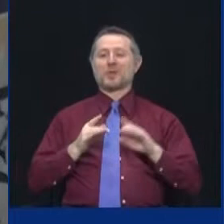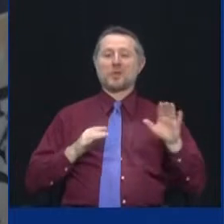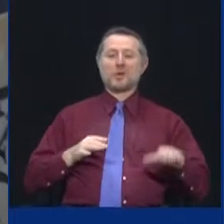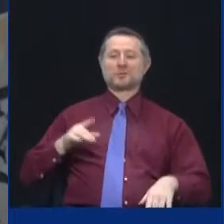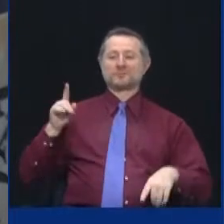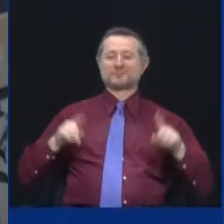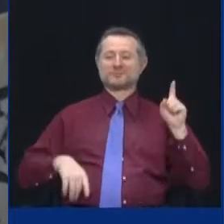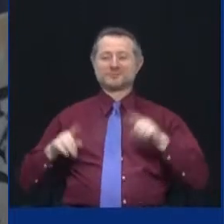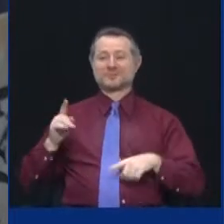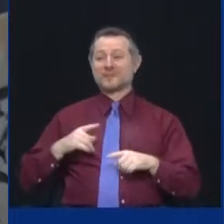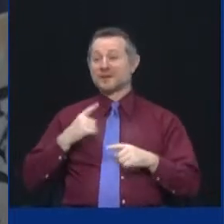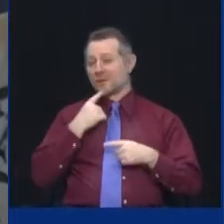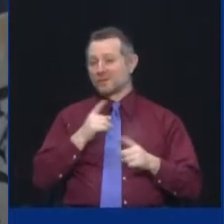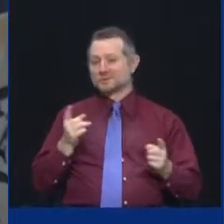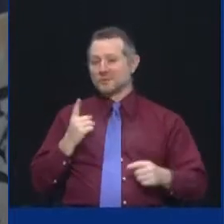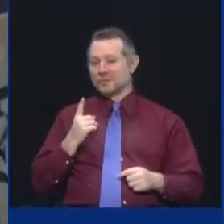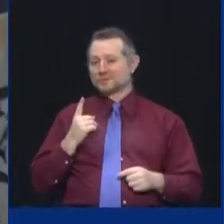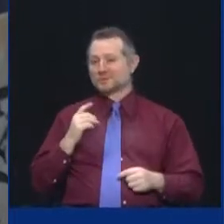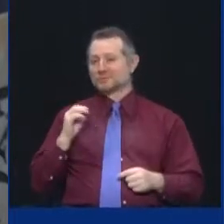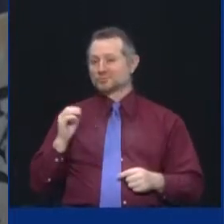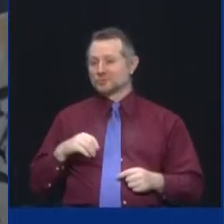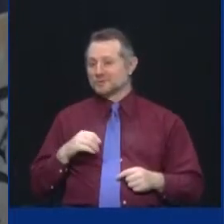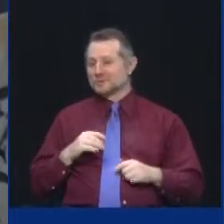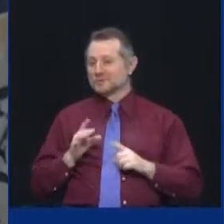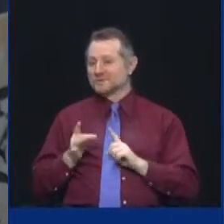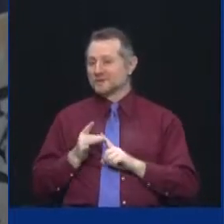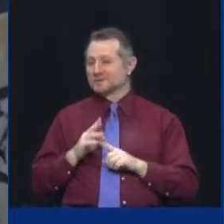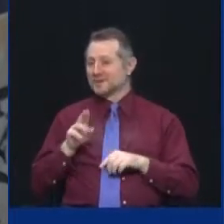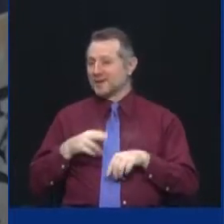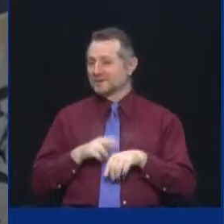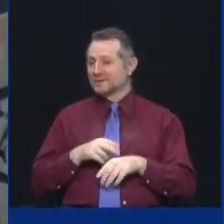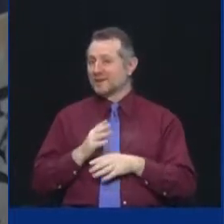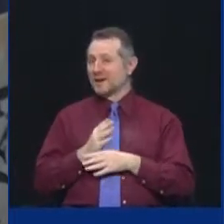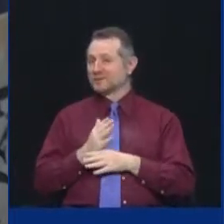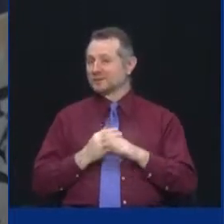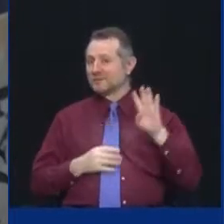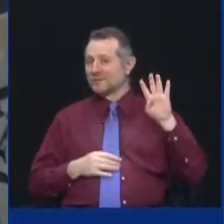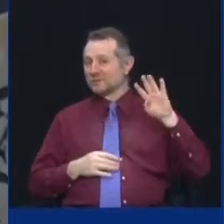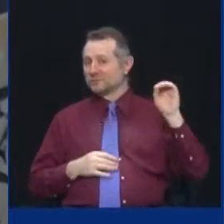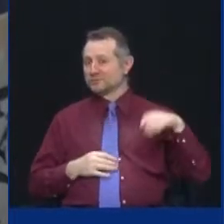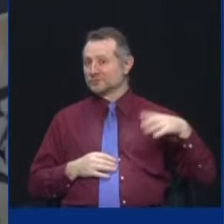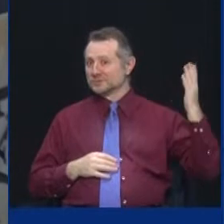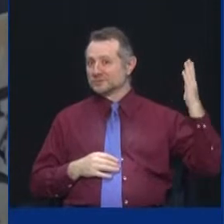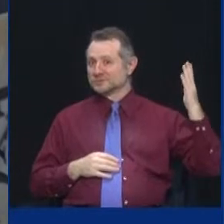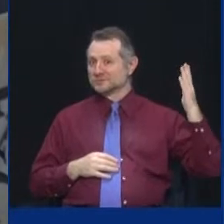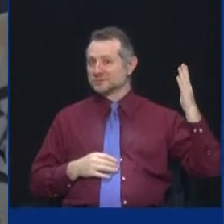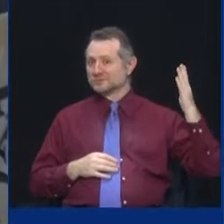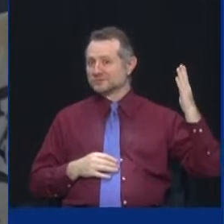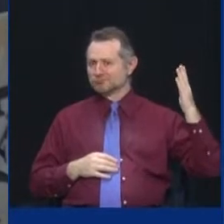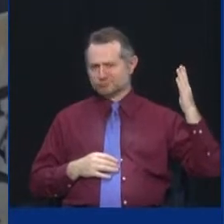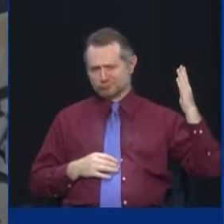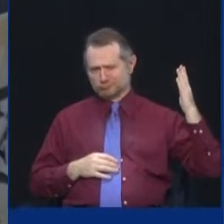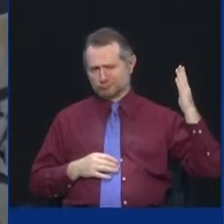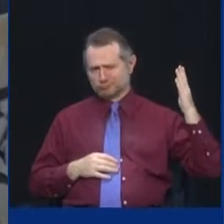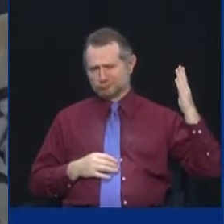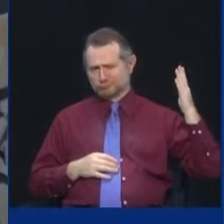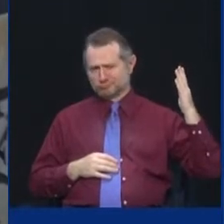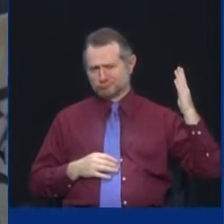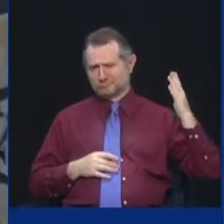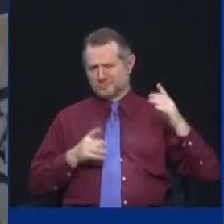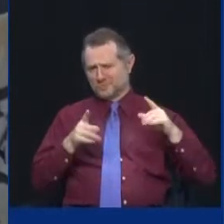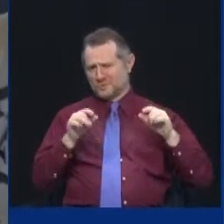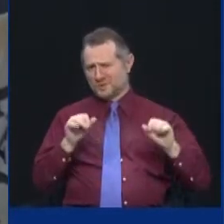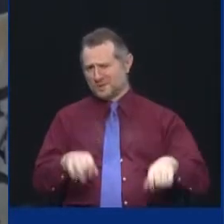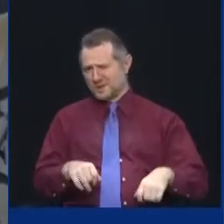1% positivity. The national average is 4%. You can have